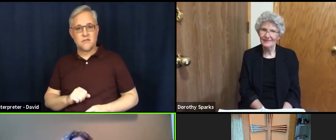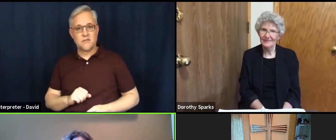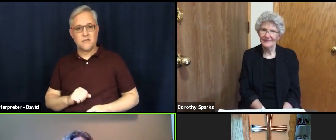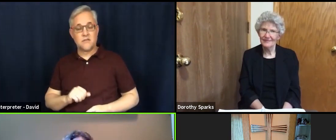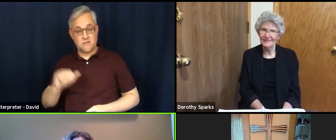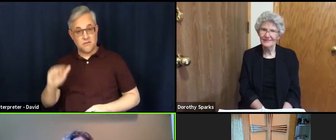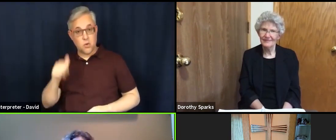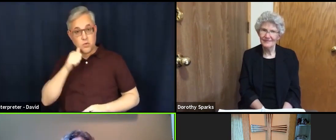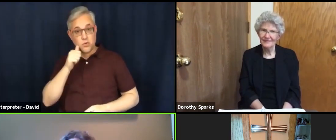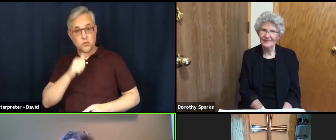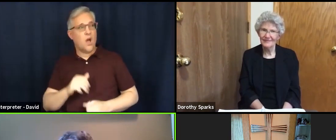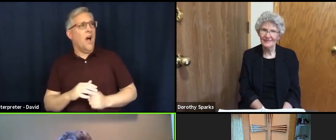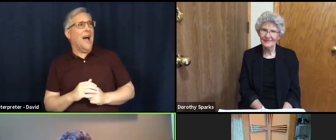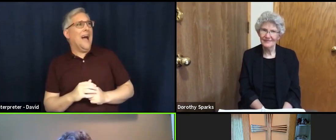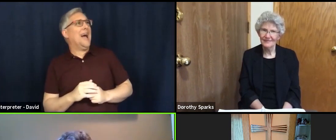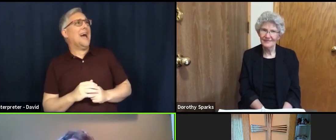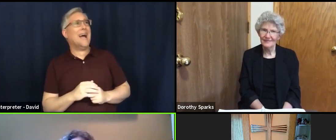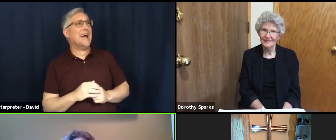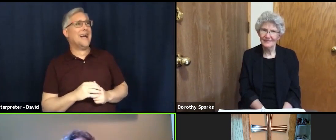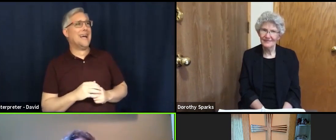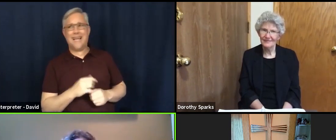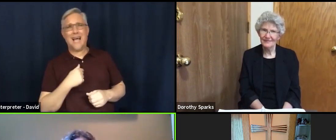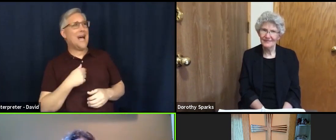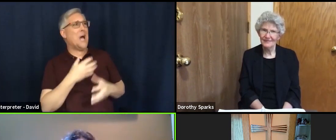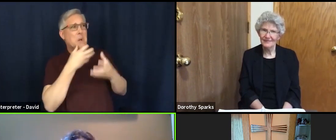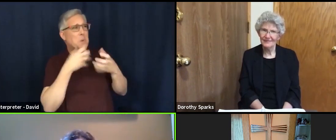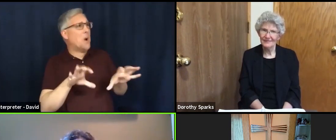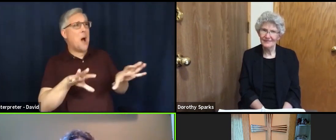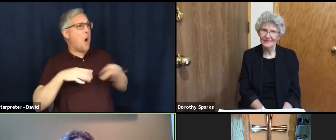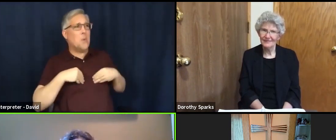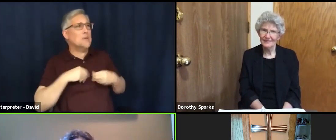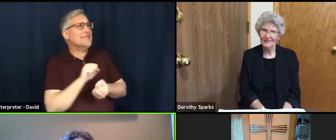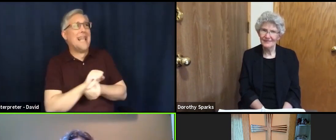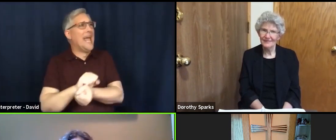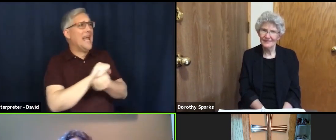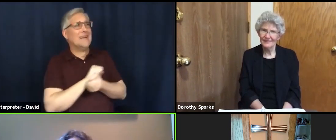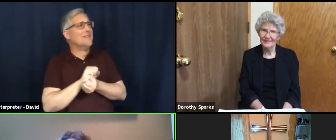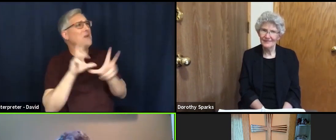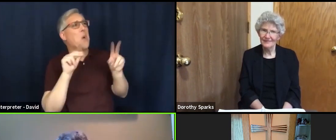The girl said, I don't want to be a slave owner either.